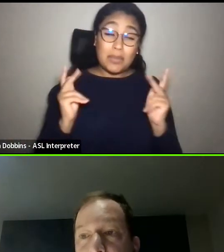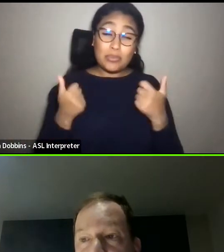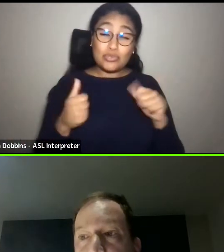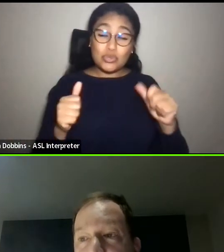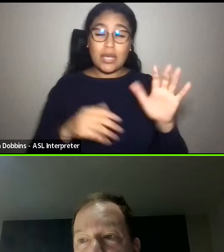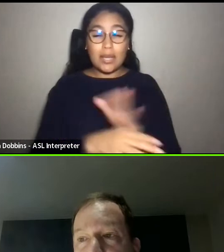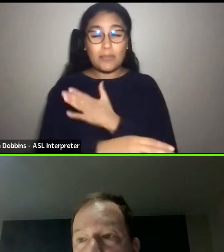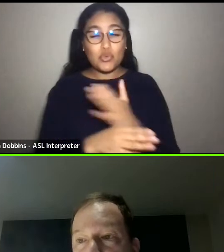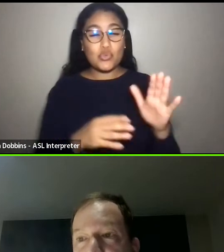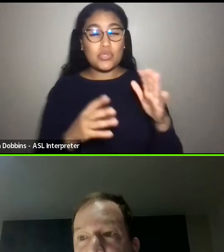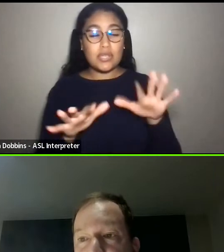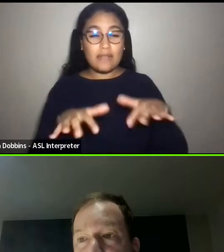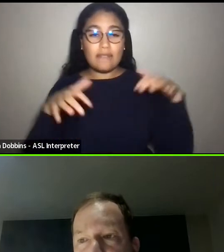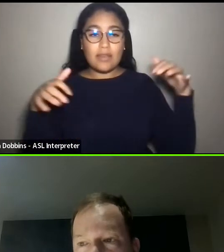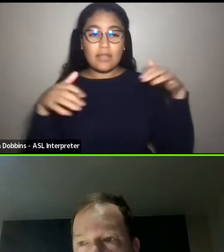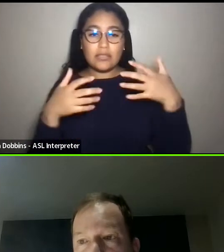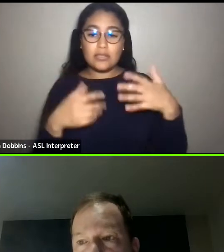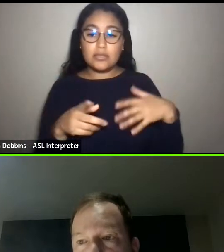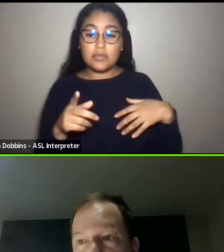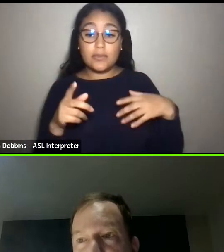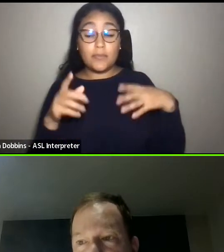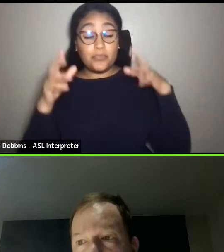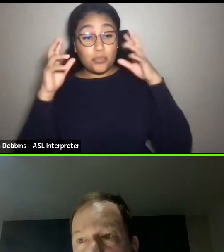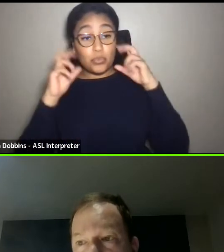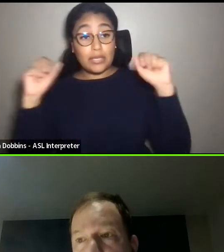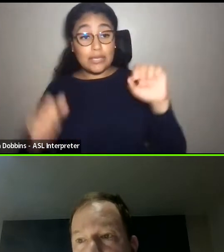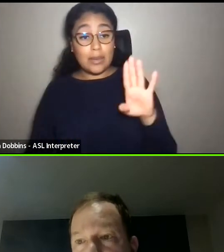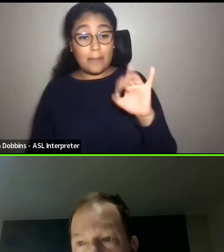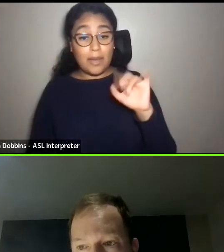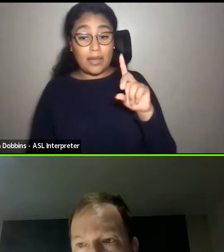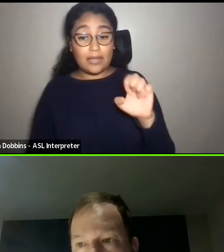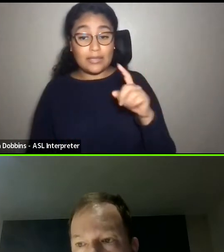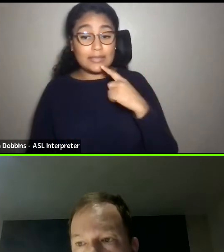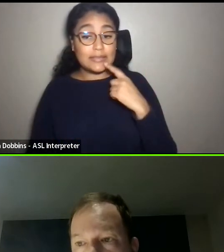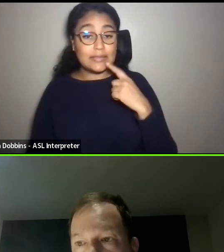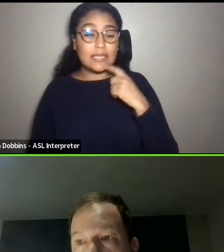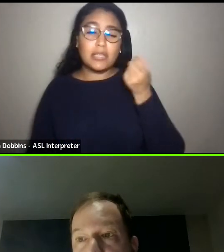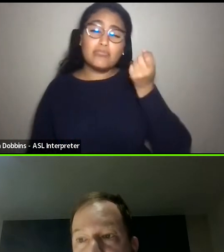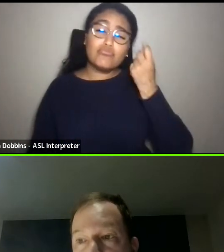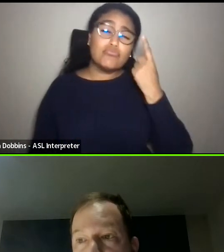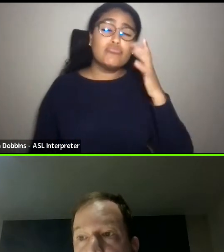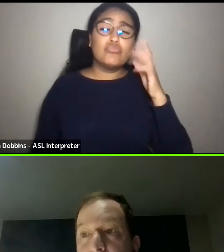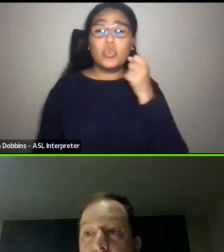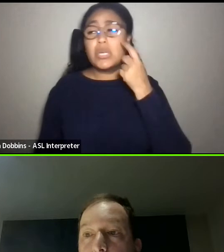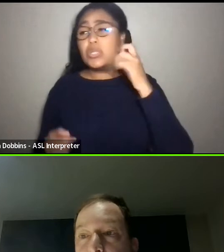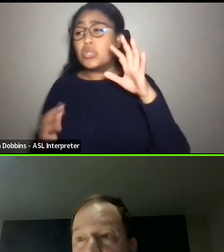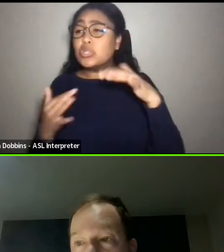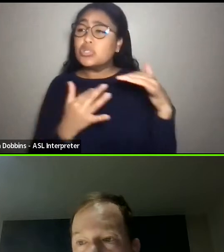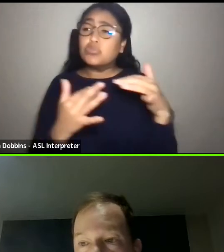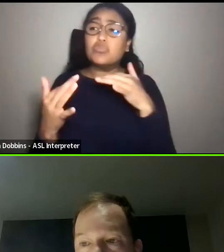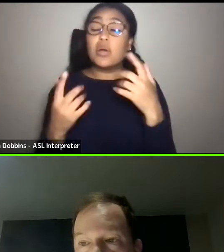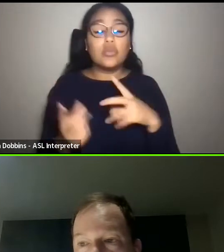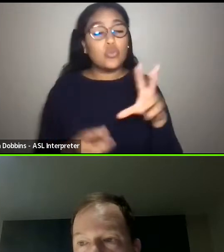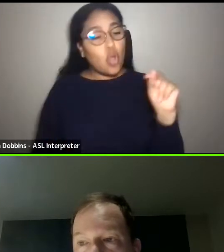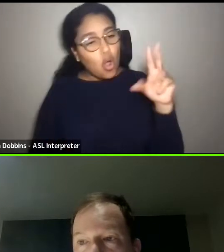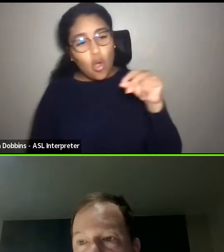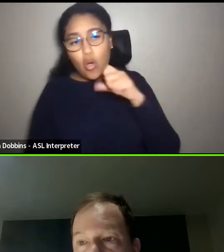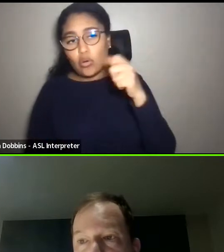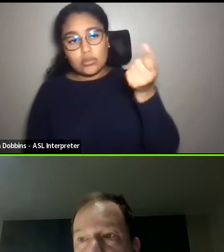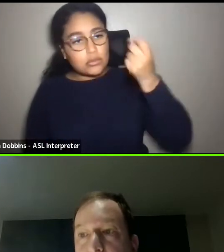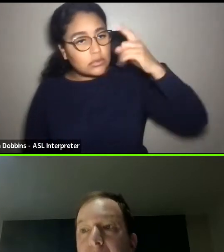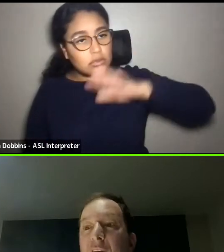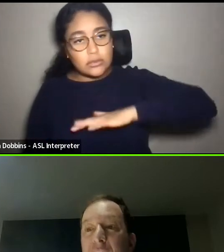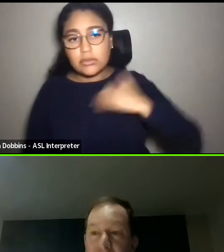peace. Mr. Biden rejected suggestions that the attack was understandable, given what critics consider to